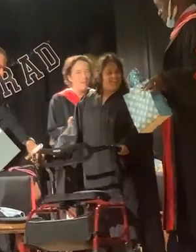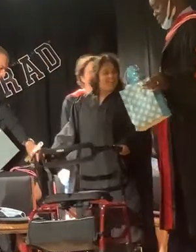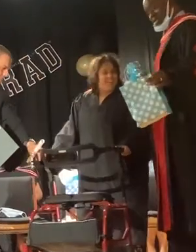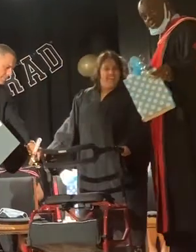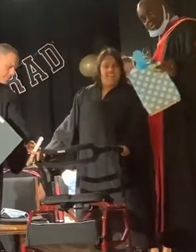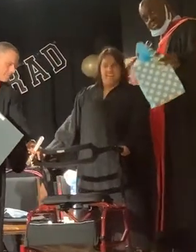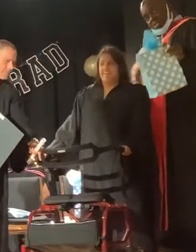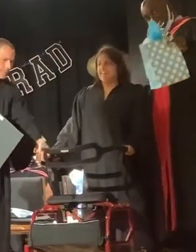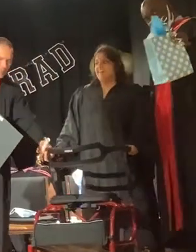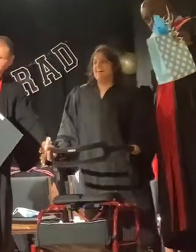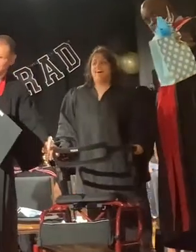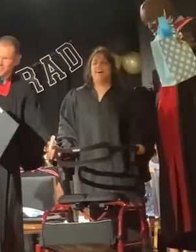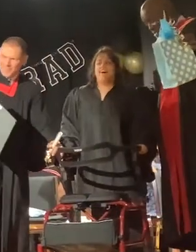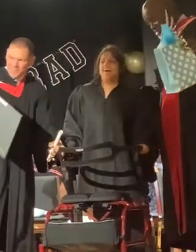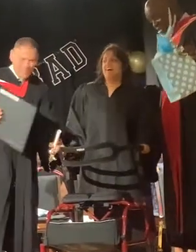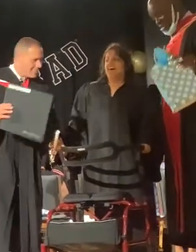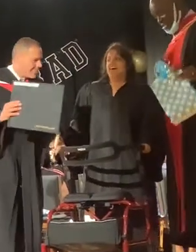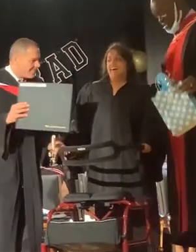next year.